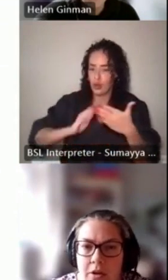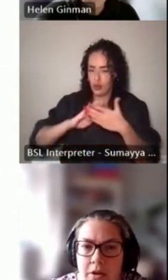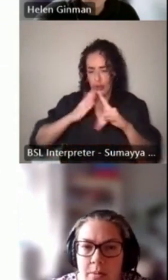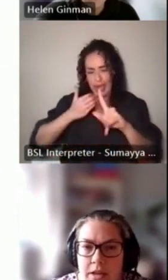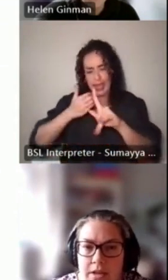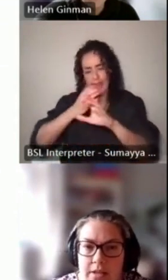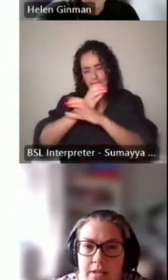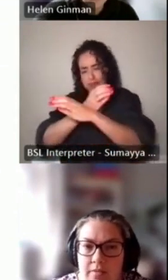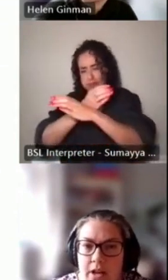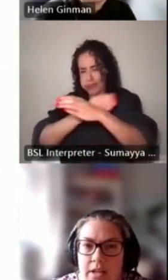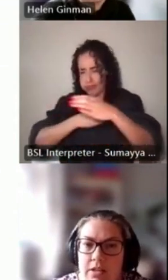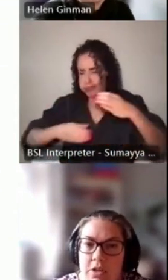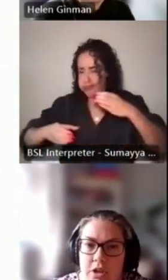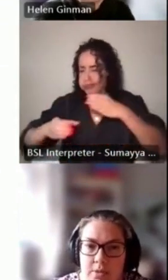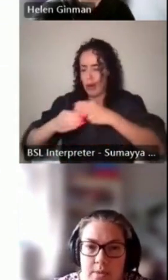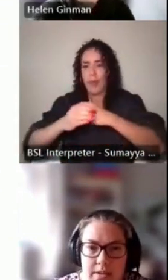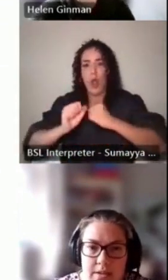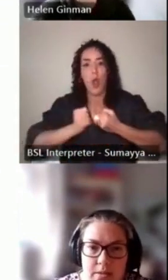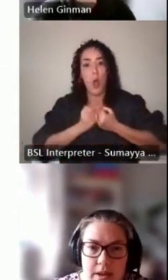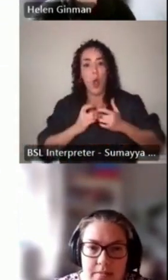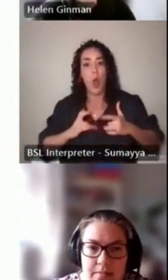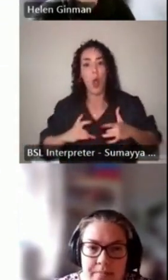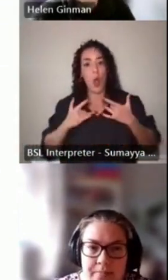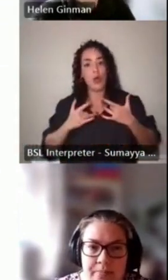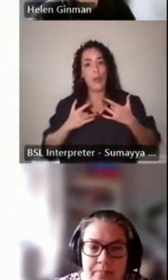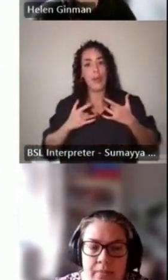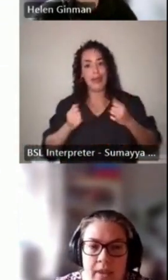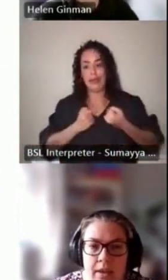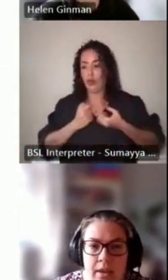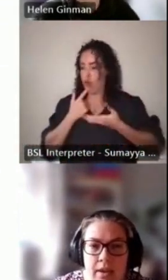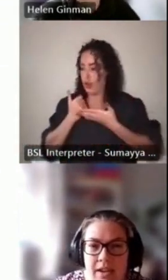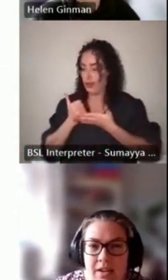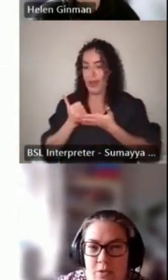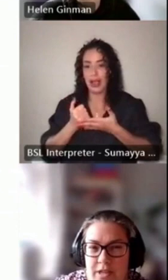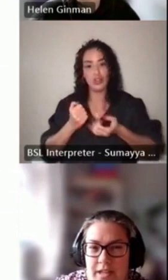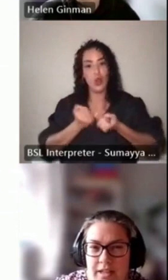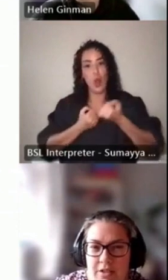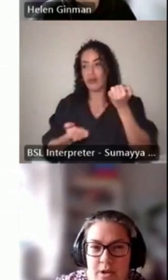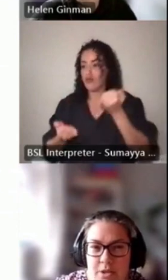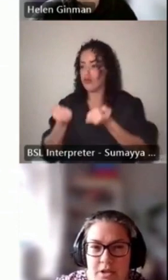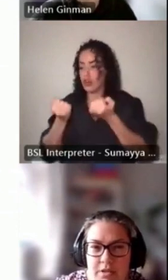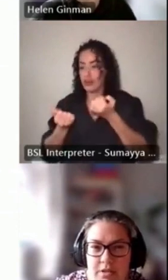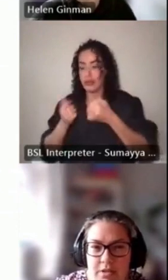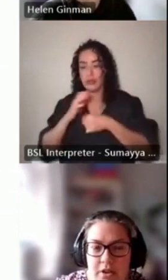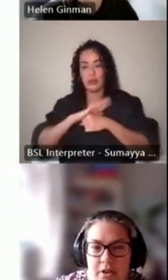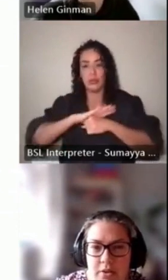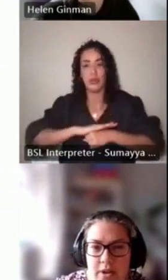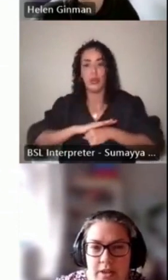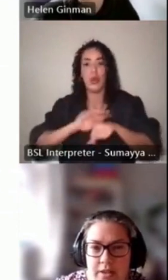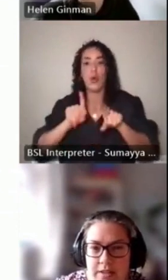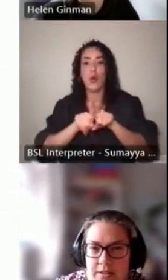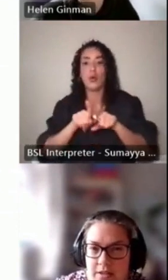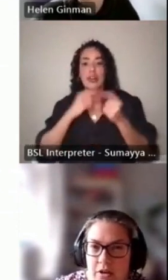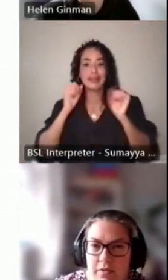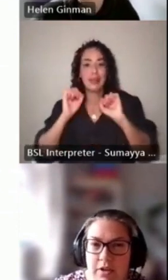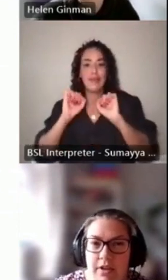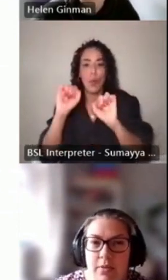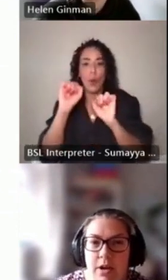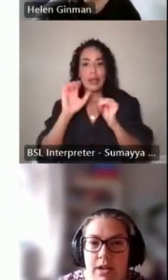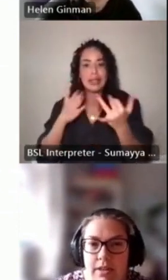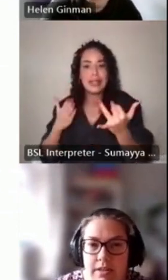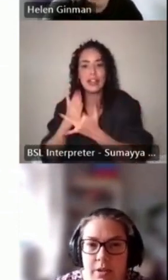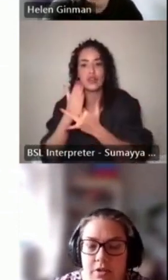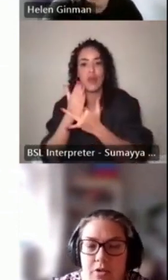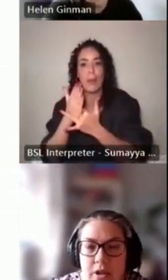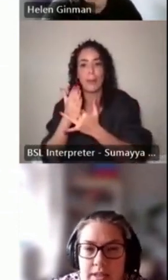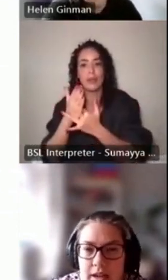not bring our own opinions, advice and judgment into it. Then avoiding interruptions. So there's kind of